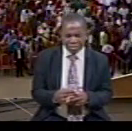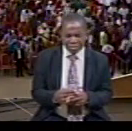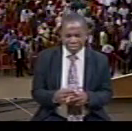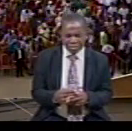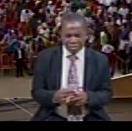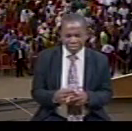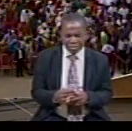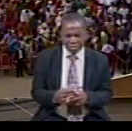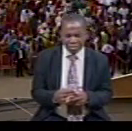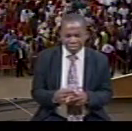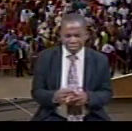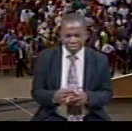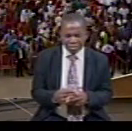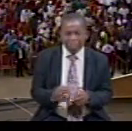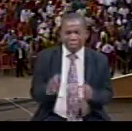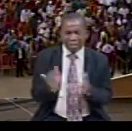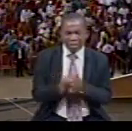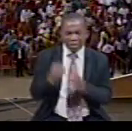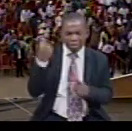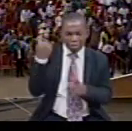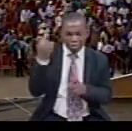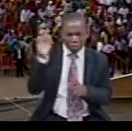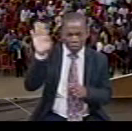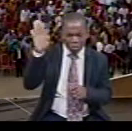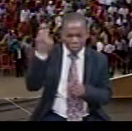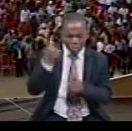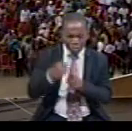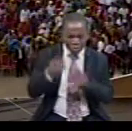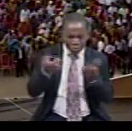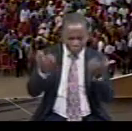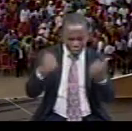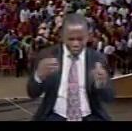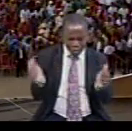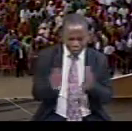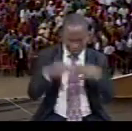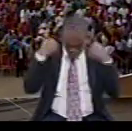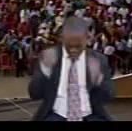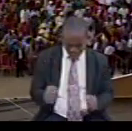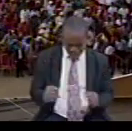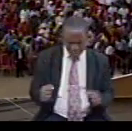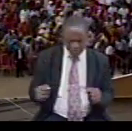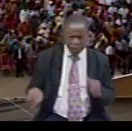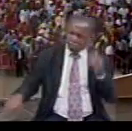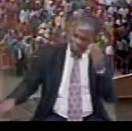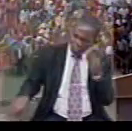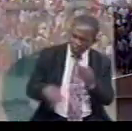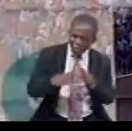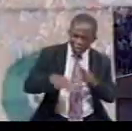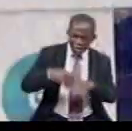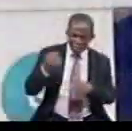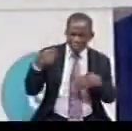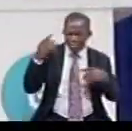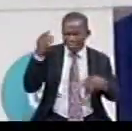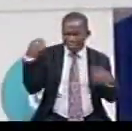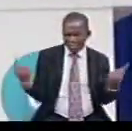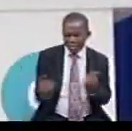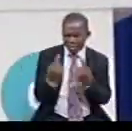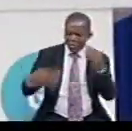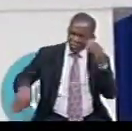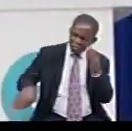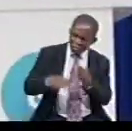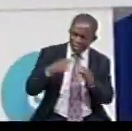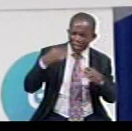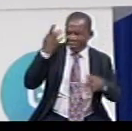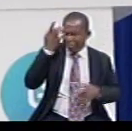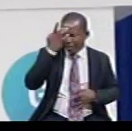That your word will come with power to knock off sin, to knock off sickness, oppression, and every activity